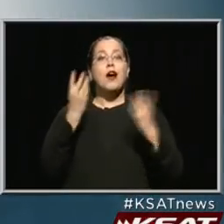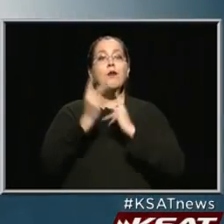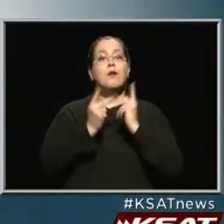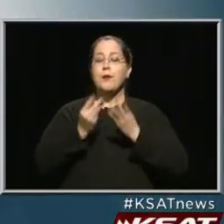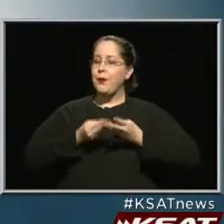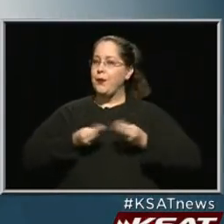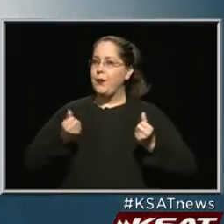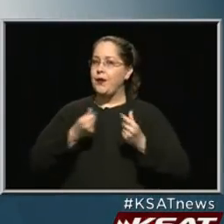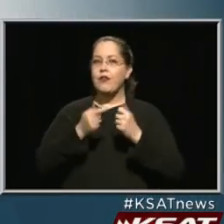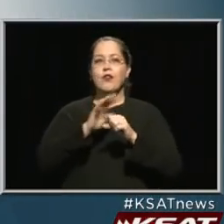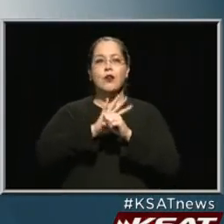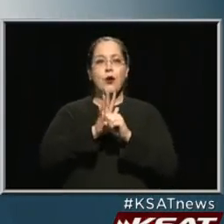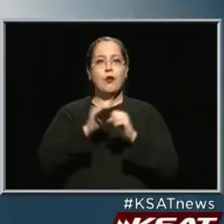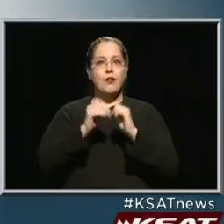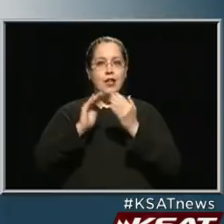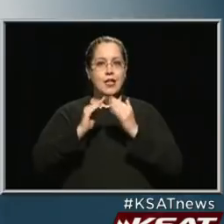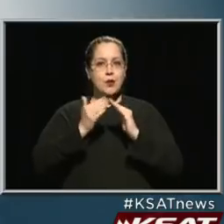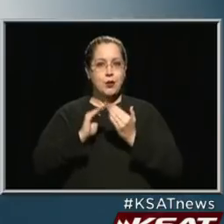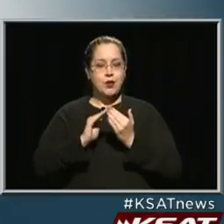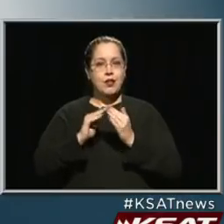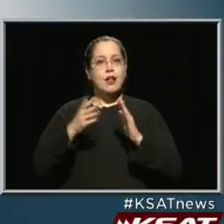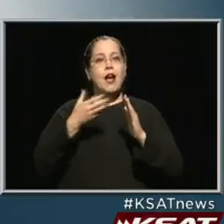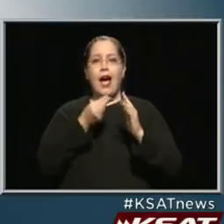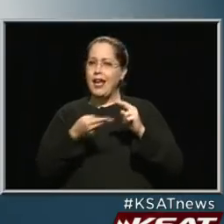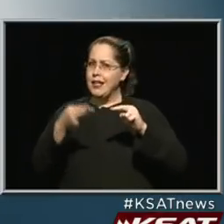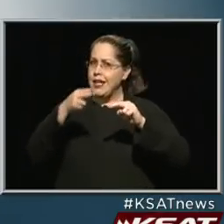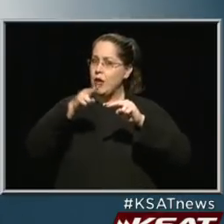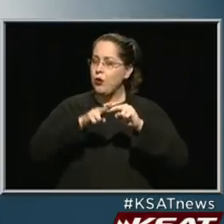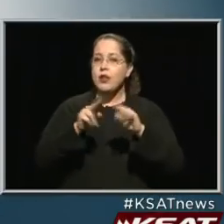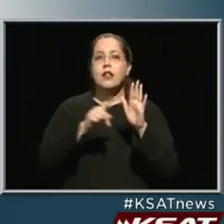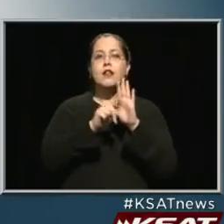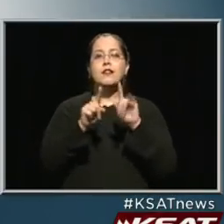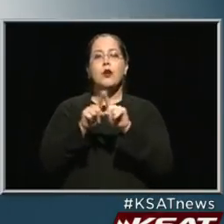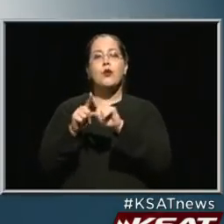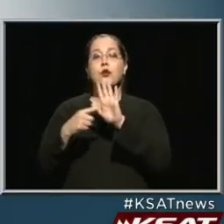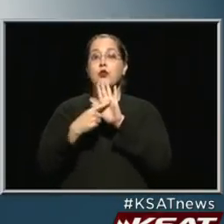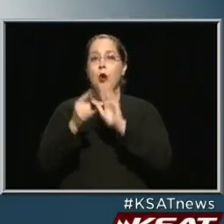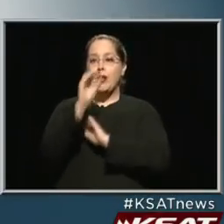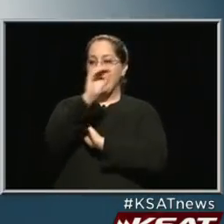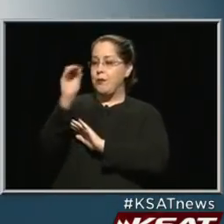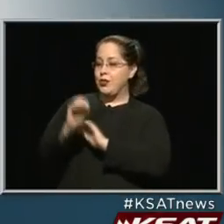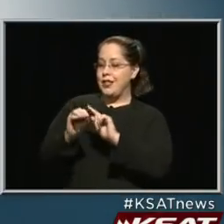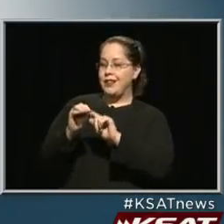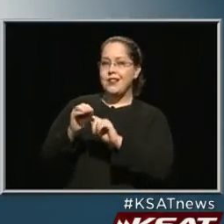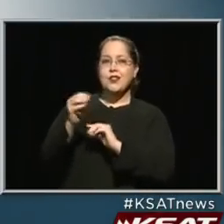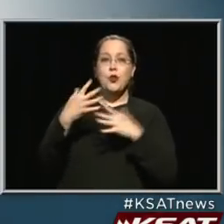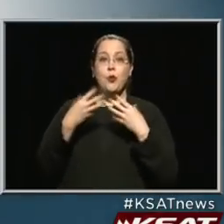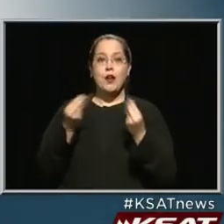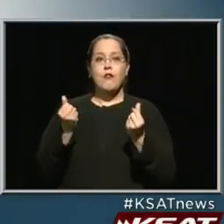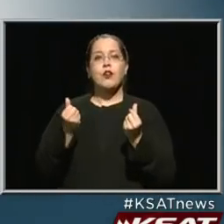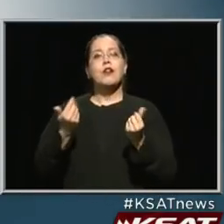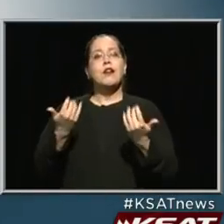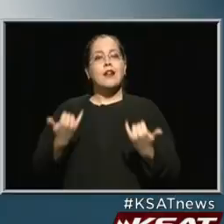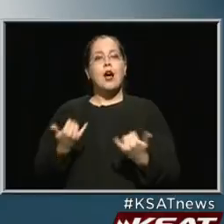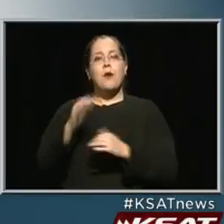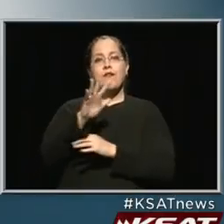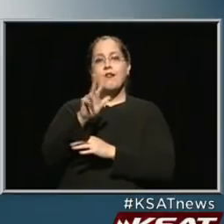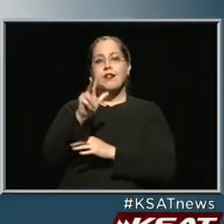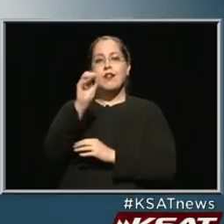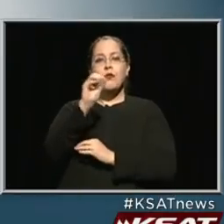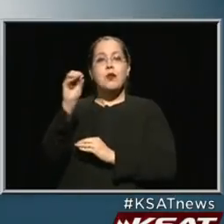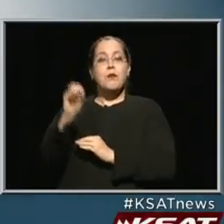from COVID-19 in our community, and the increase is also reflected in our percentages of recovered, and we're up to 53% of